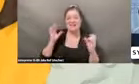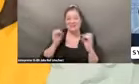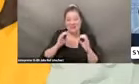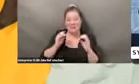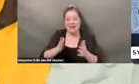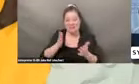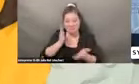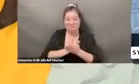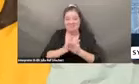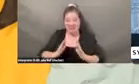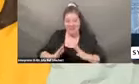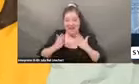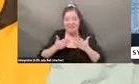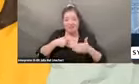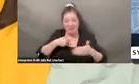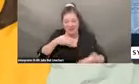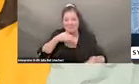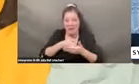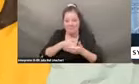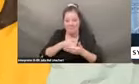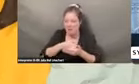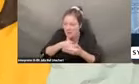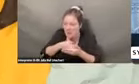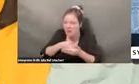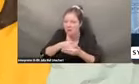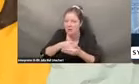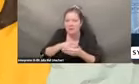need that in real life